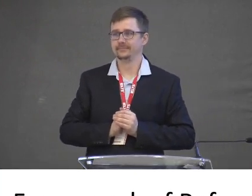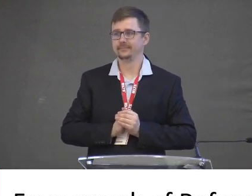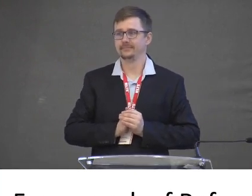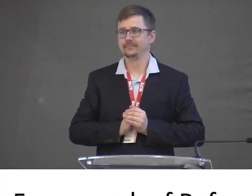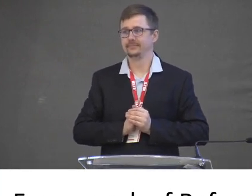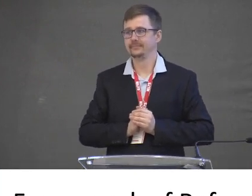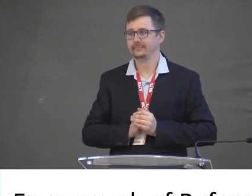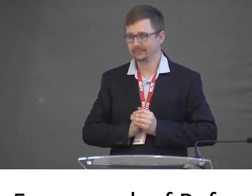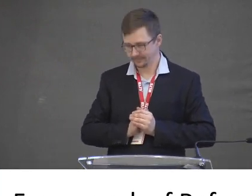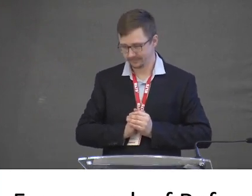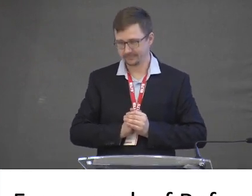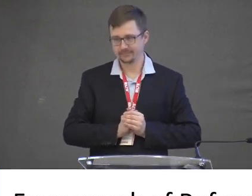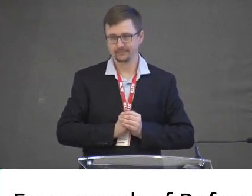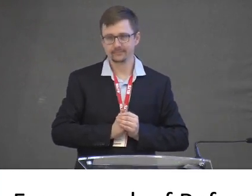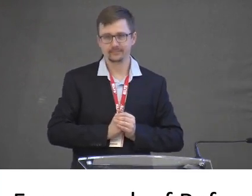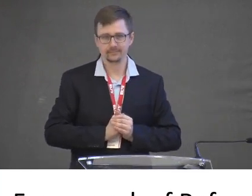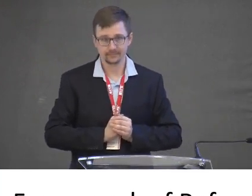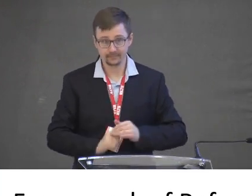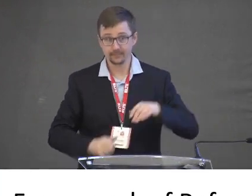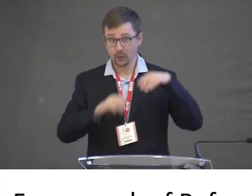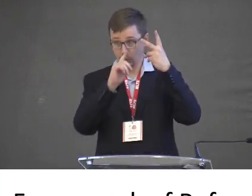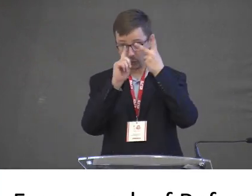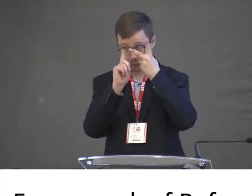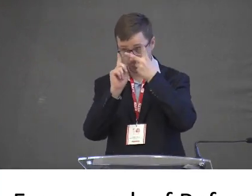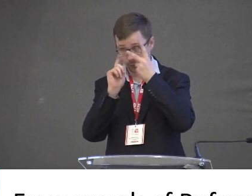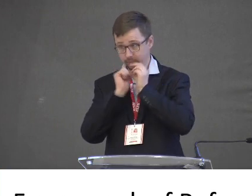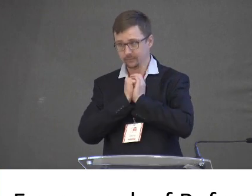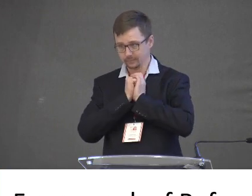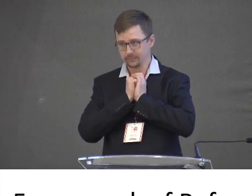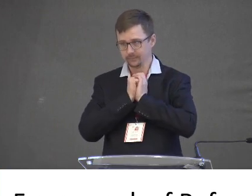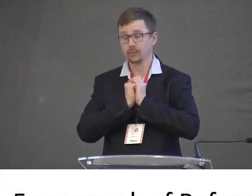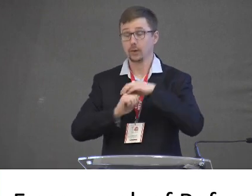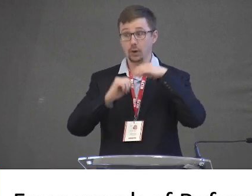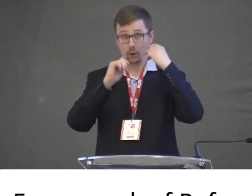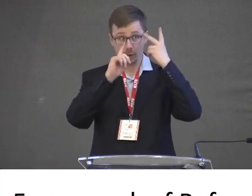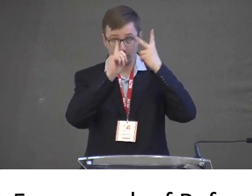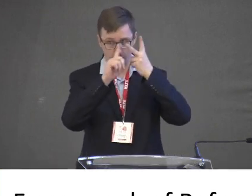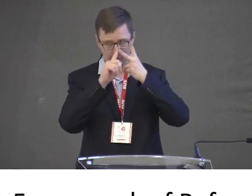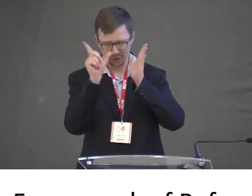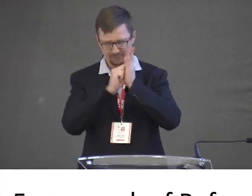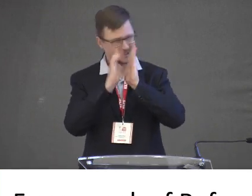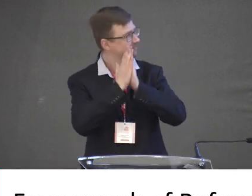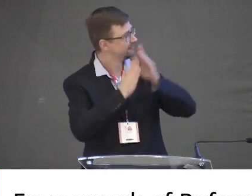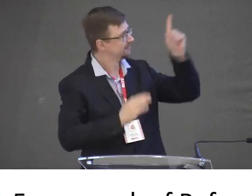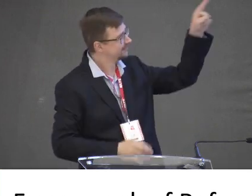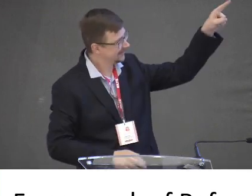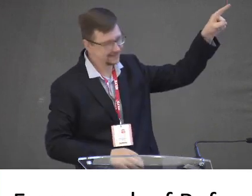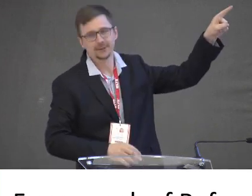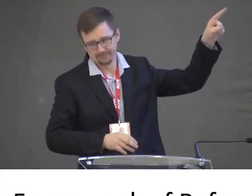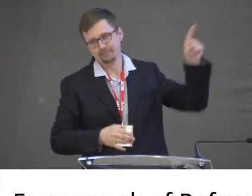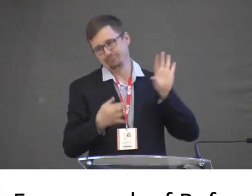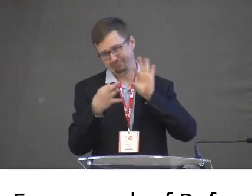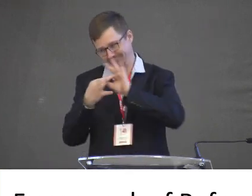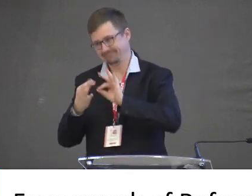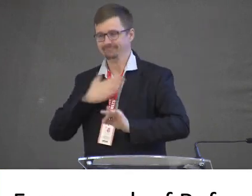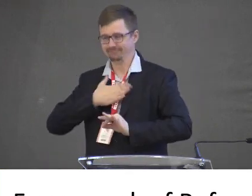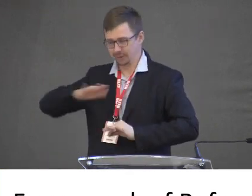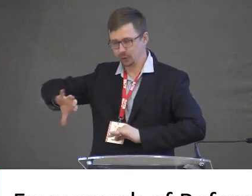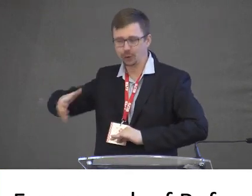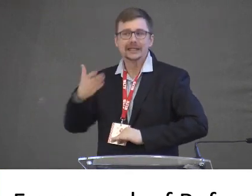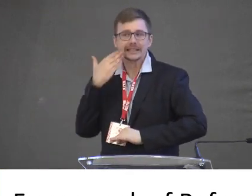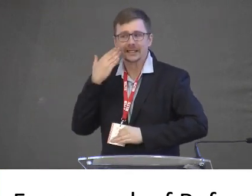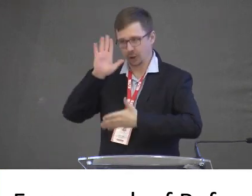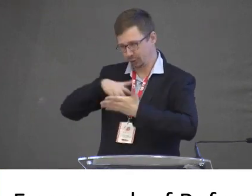outcomes. However, it's available in written Czech only, not in English, unfortunately. The second